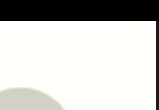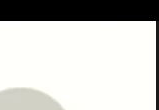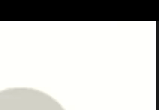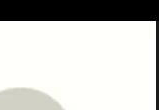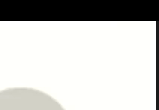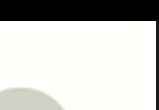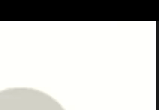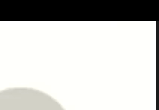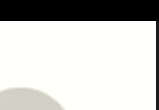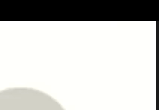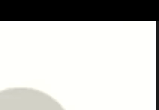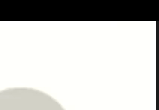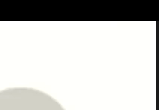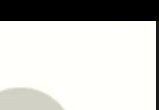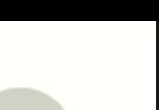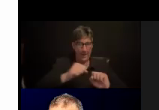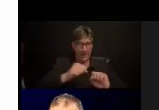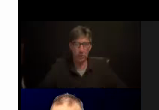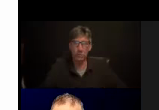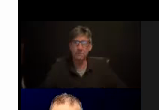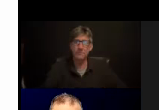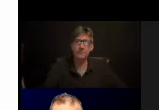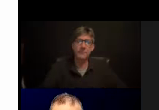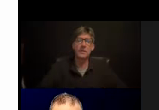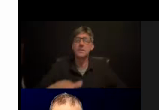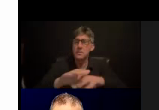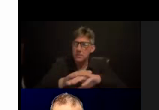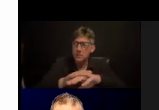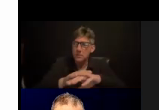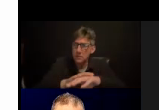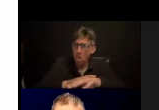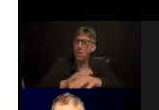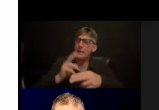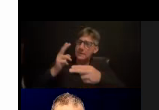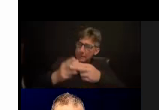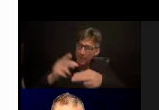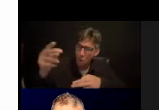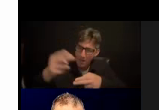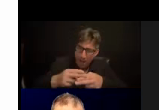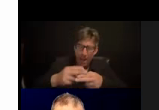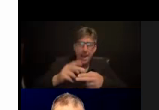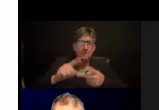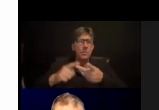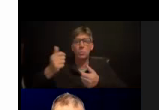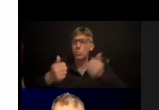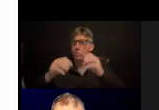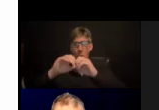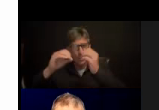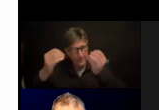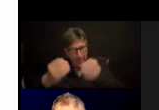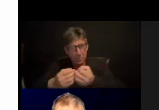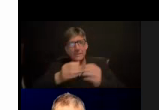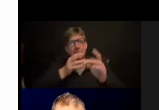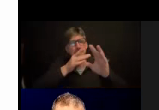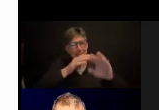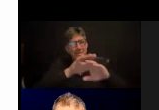comment, please slowly state your name and any organizational affiliation. Please remember to speak slowly as we have interpreters